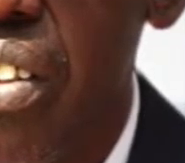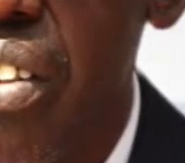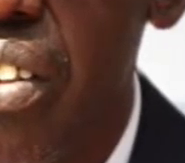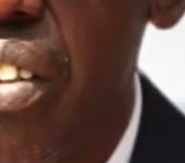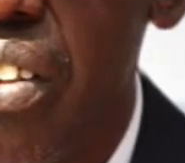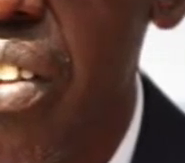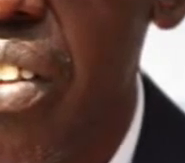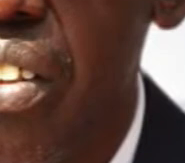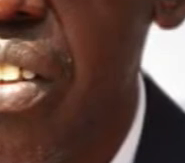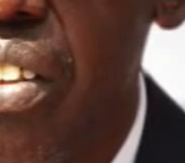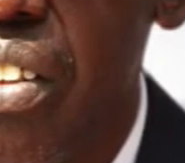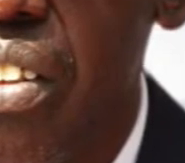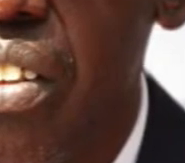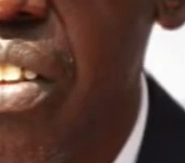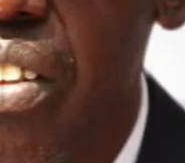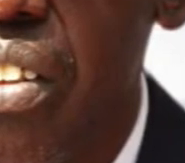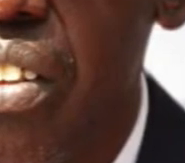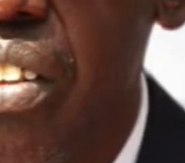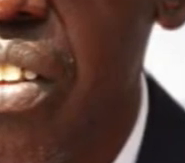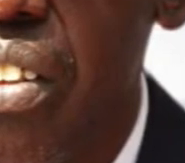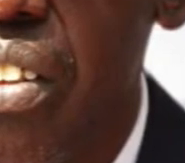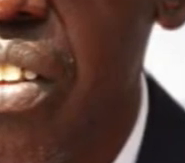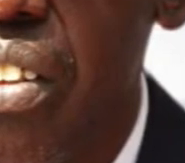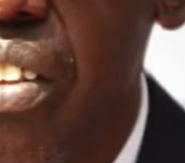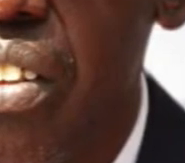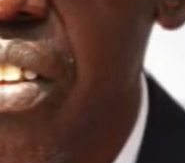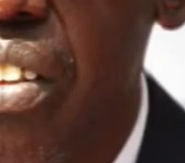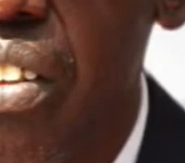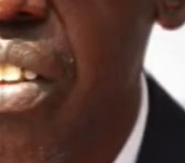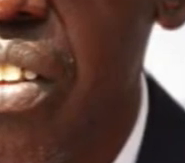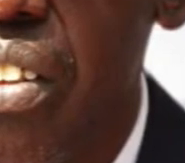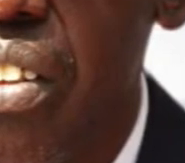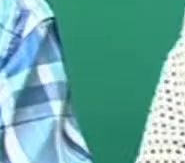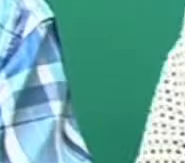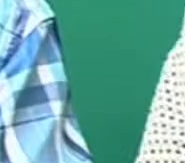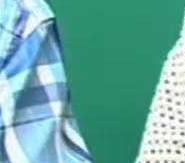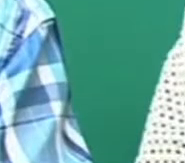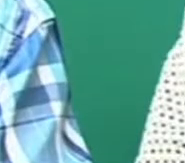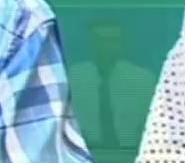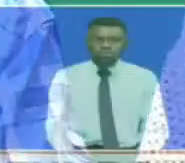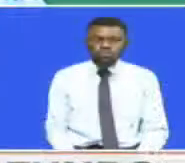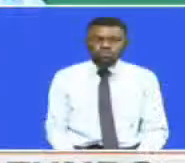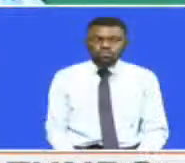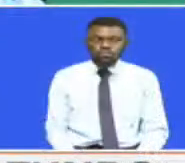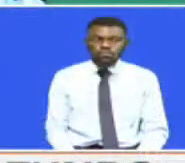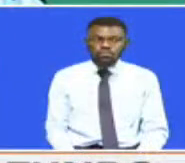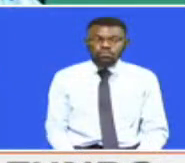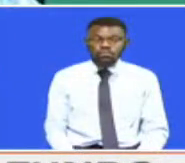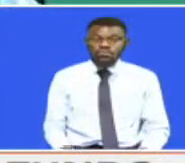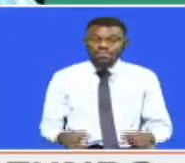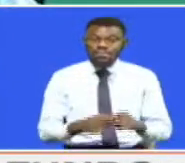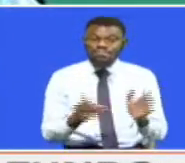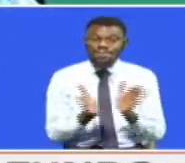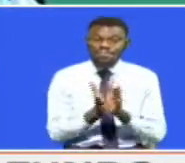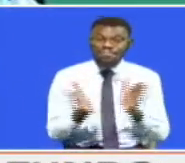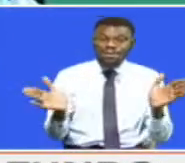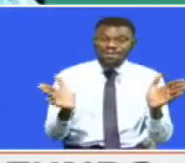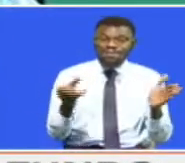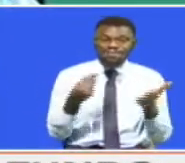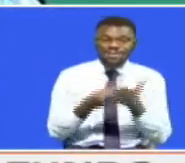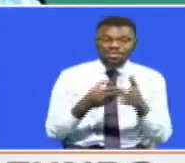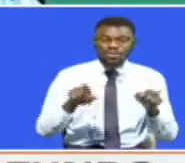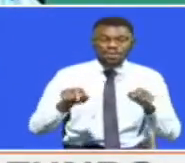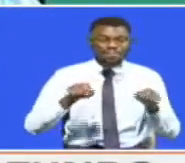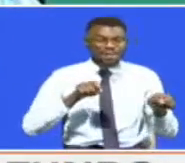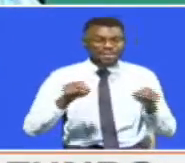basic education, covering both tuition and operation accounts. Under the Public Financial Management Act